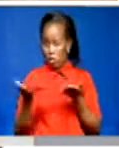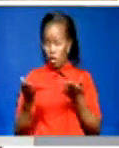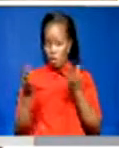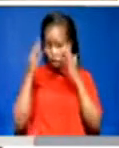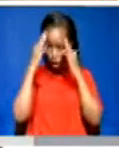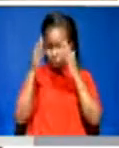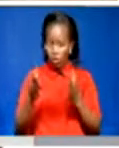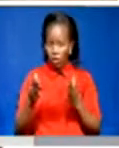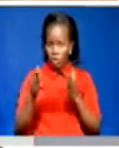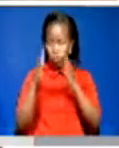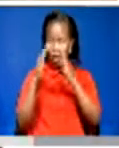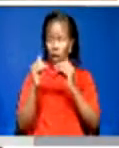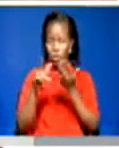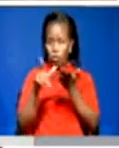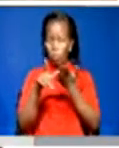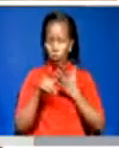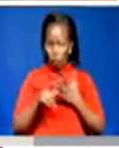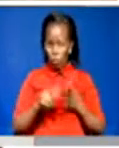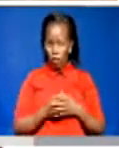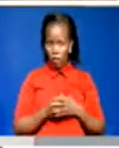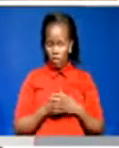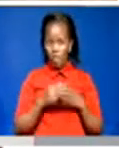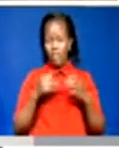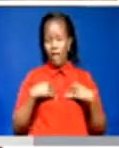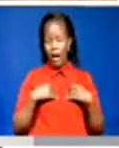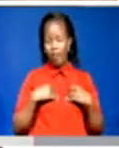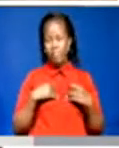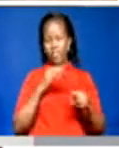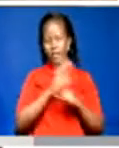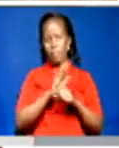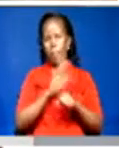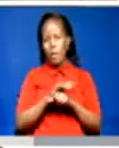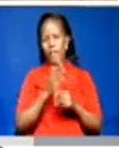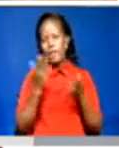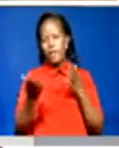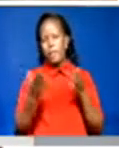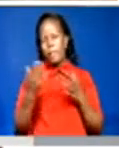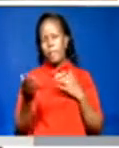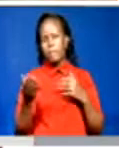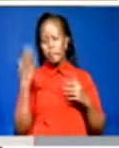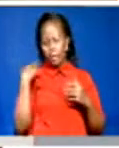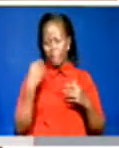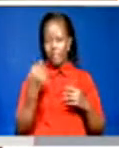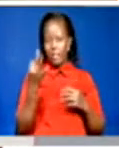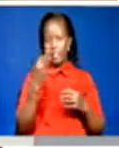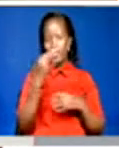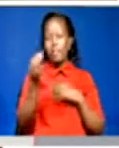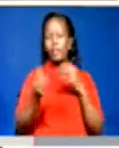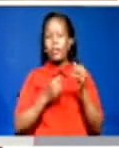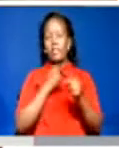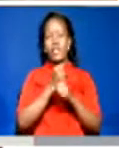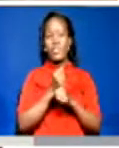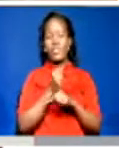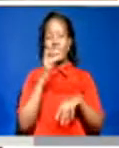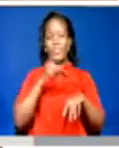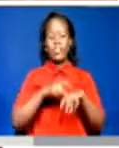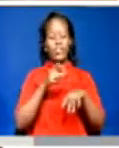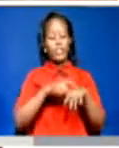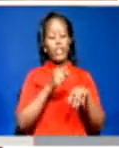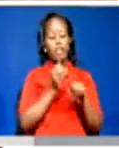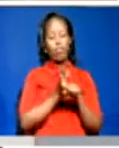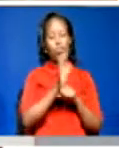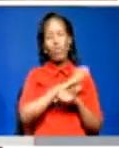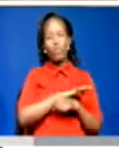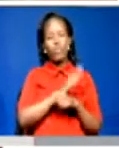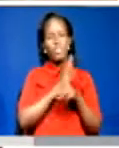seen in the market trend that have been in the last couple of, let's say, 2 or 3 years after COVID and during COVID, after the COVID, what